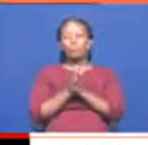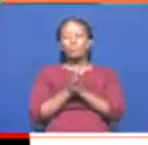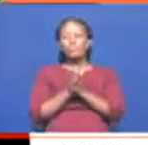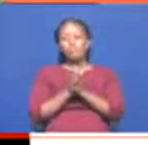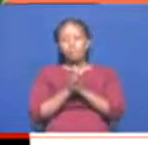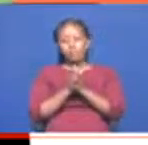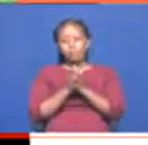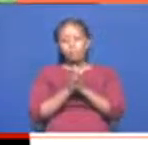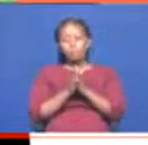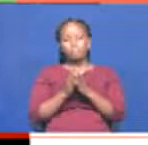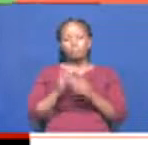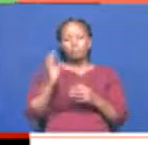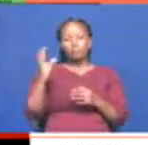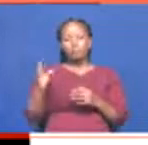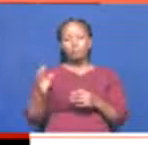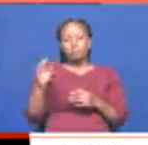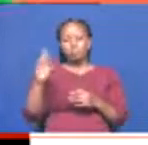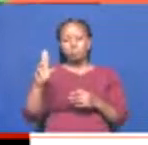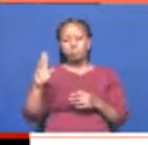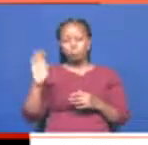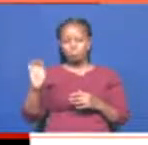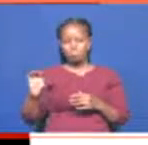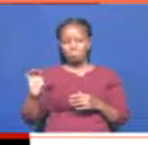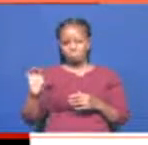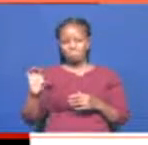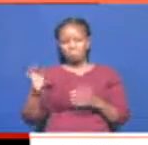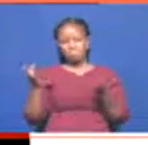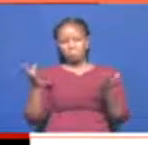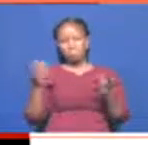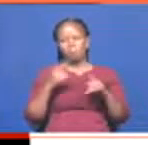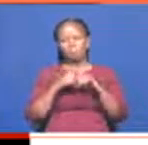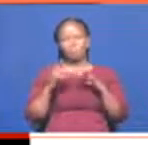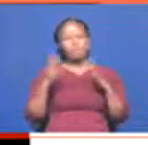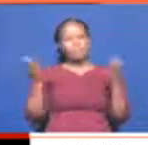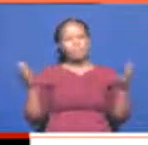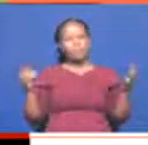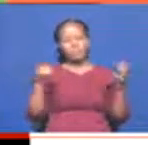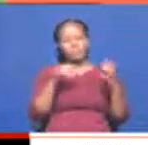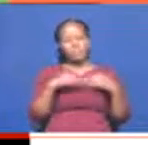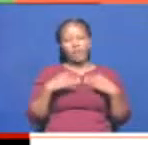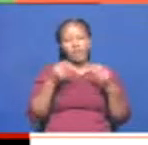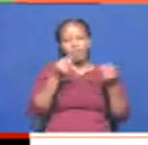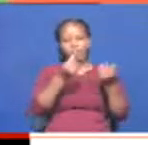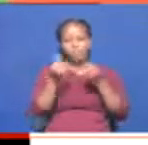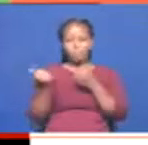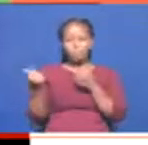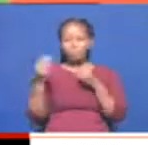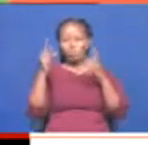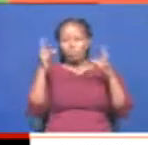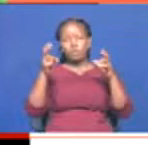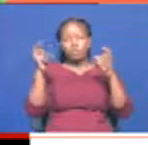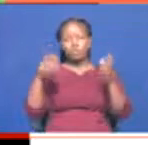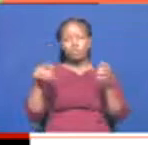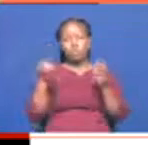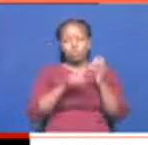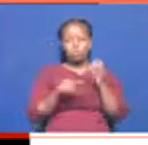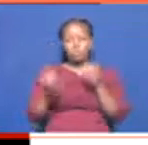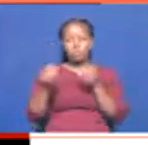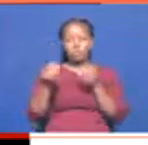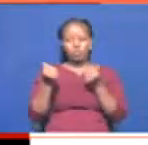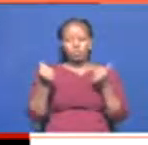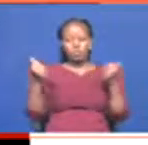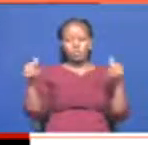Commission of University Education, but you know, of course, there is a small issue that is still to be handled,